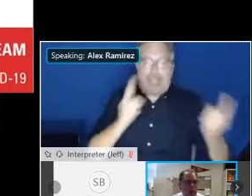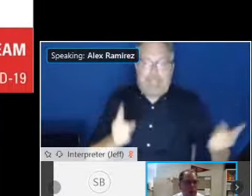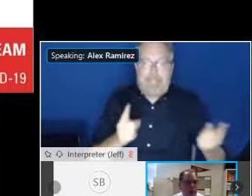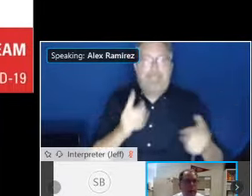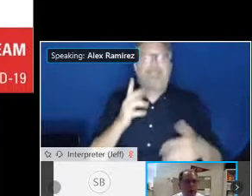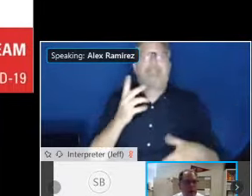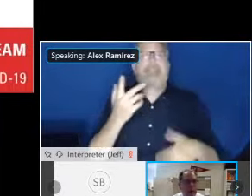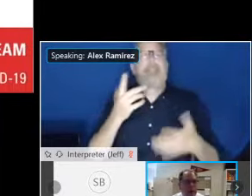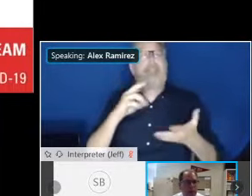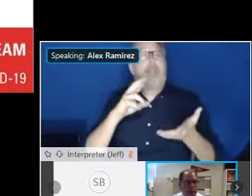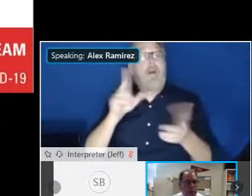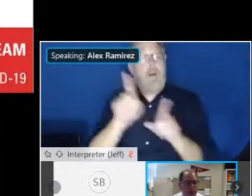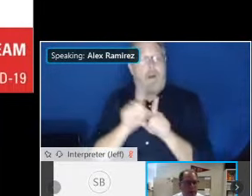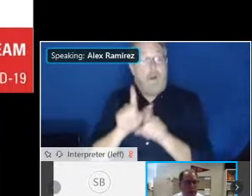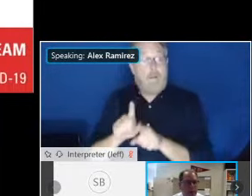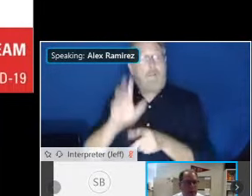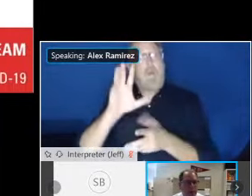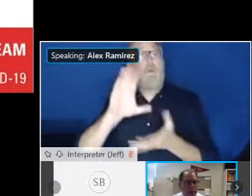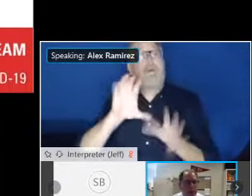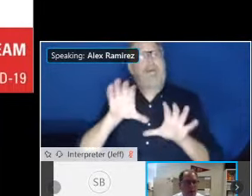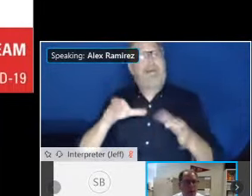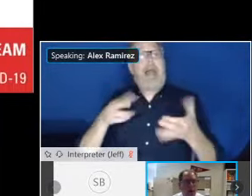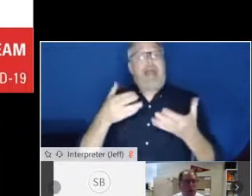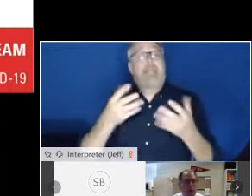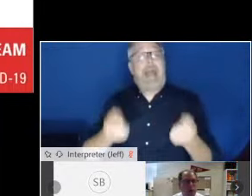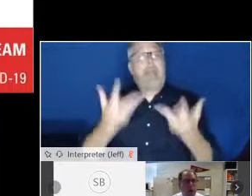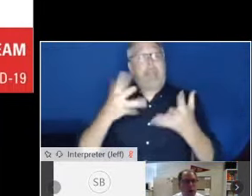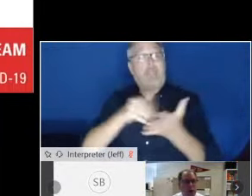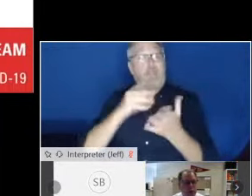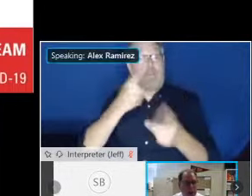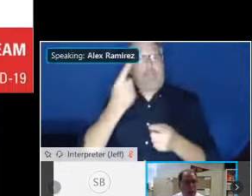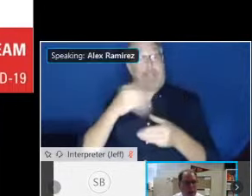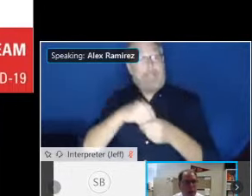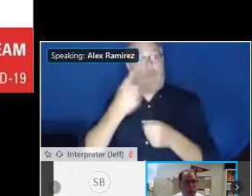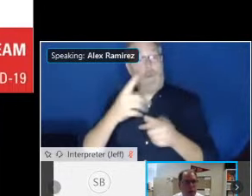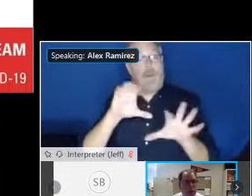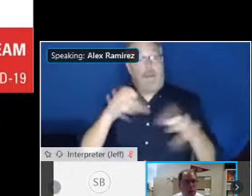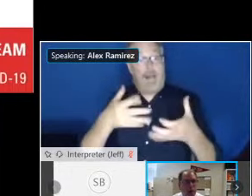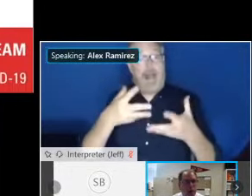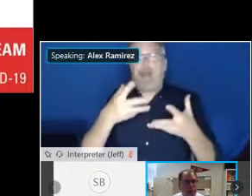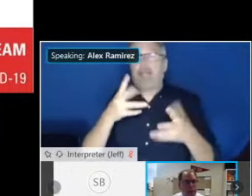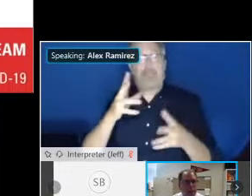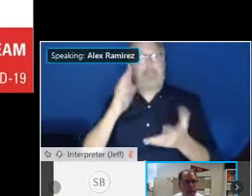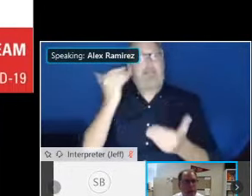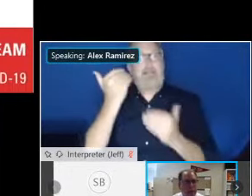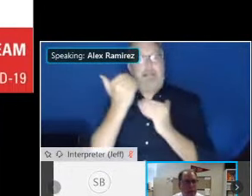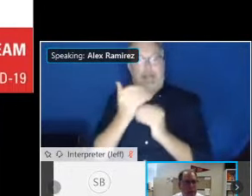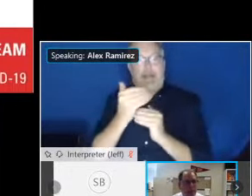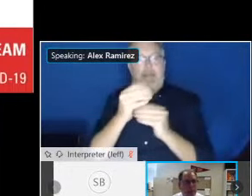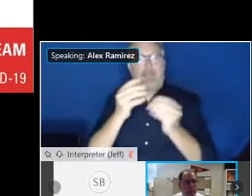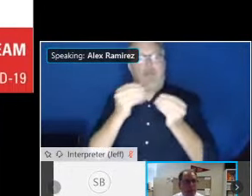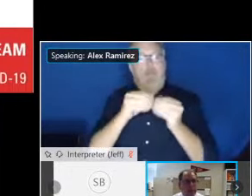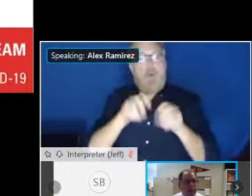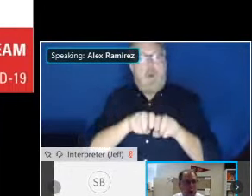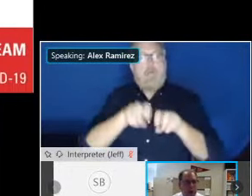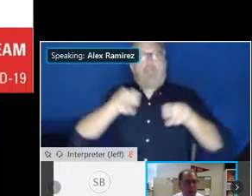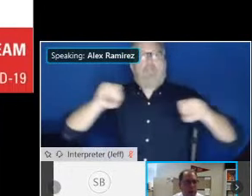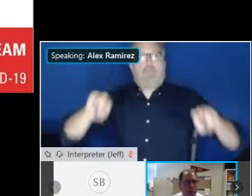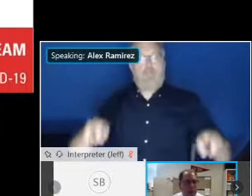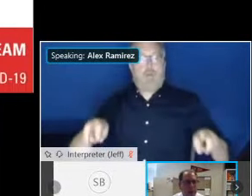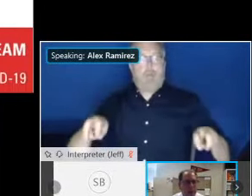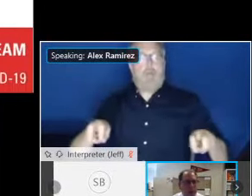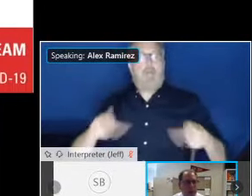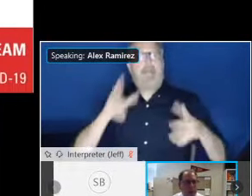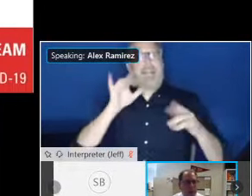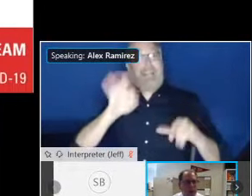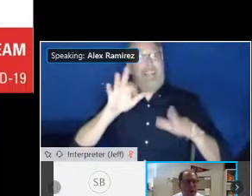classroom student capacity by 50%. We also moved all large lectures where probably that somebody's positive in a